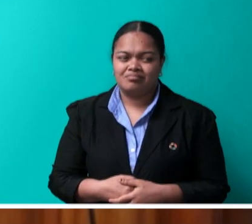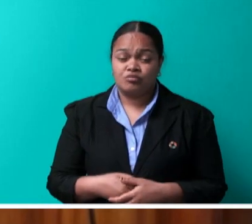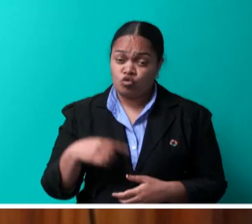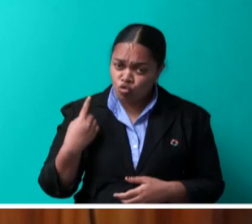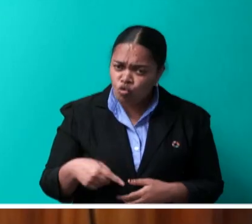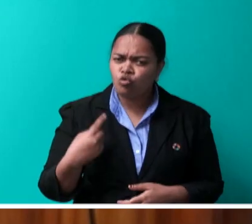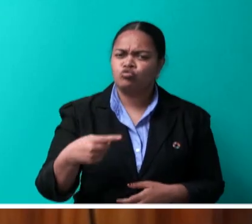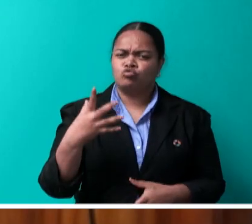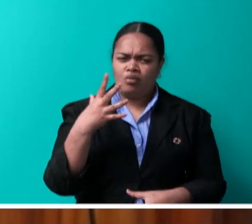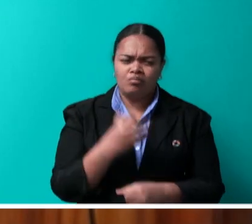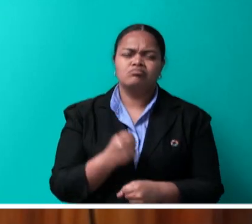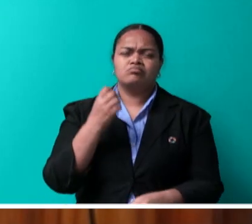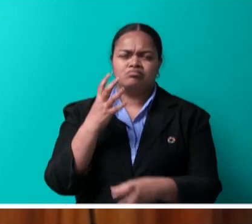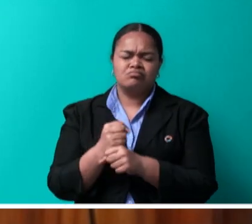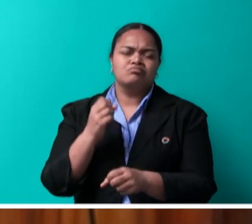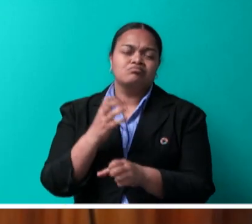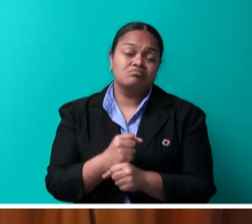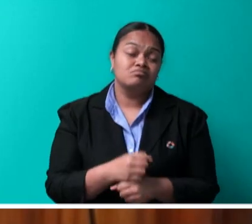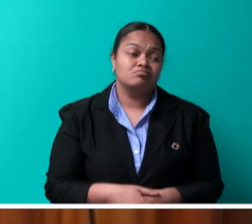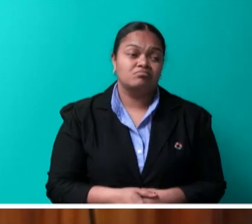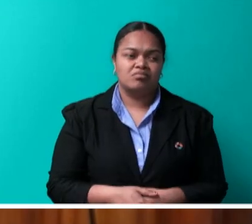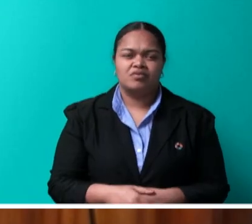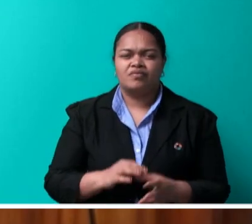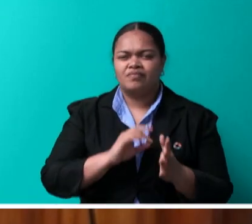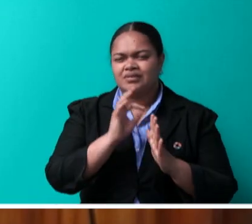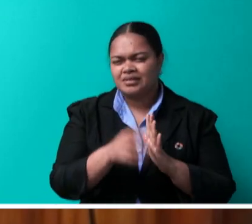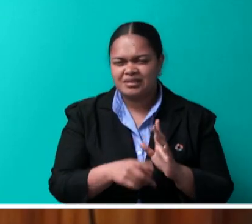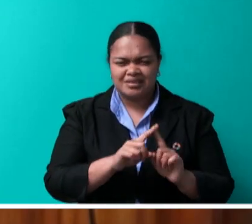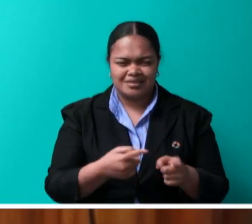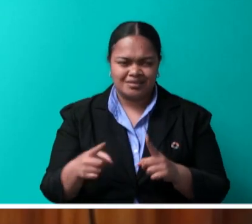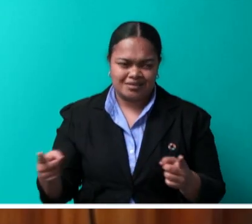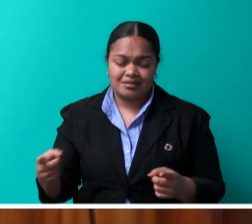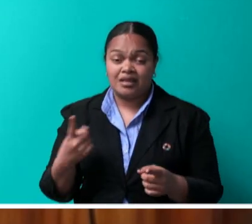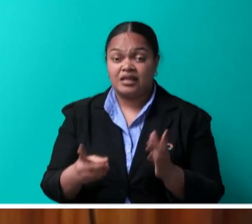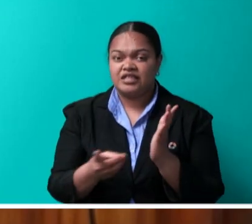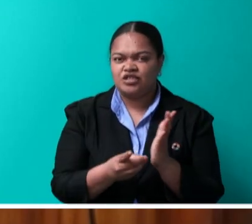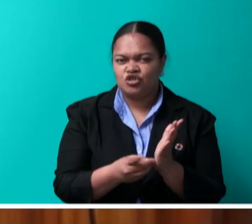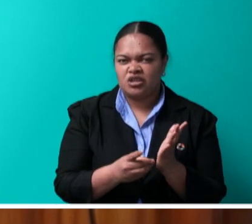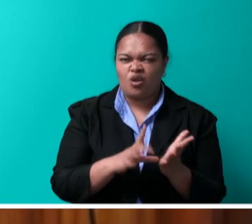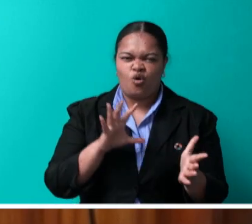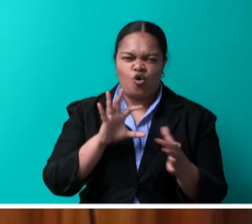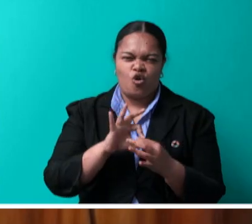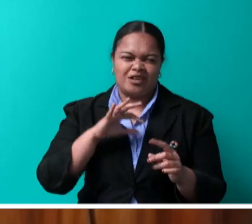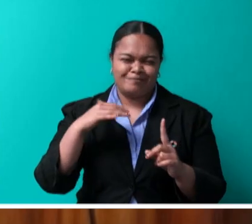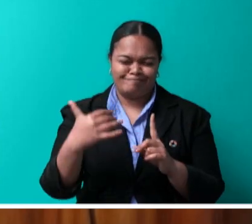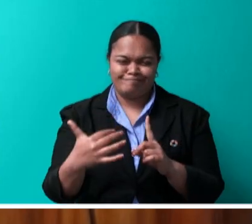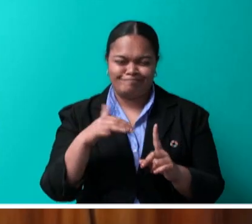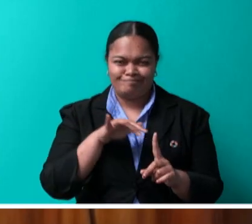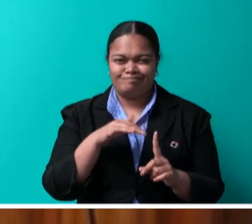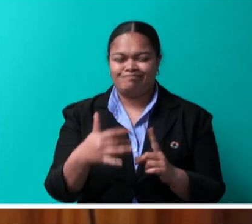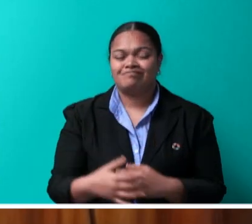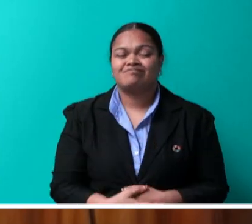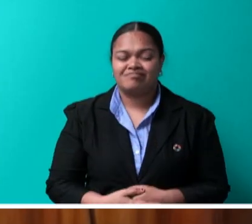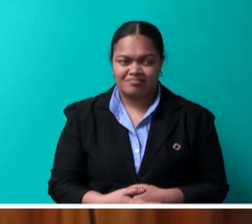continued upgrading of primary health care facilities, and digital connectivity for at least